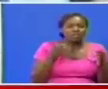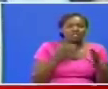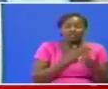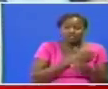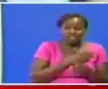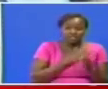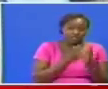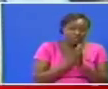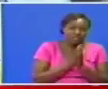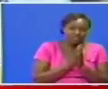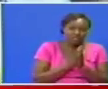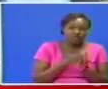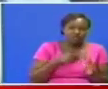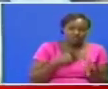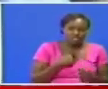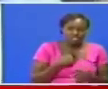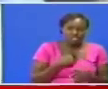us.